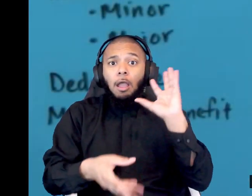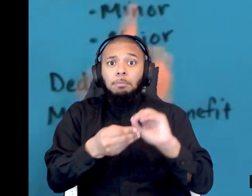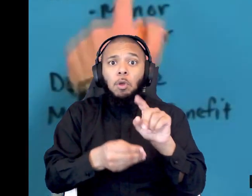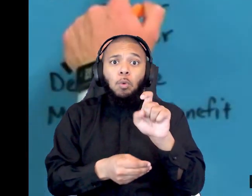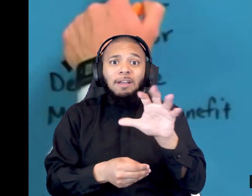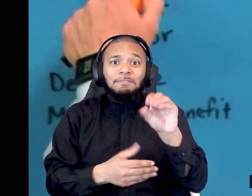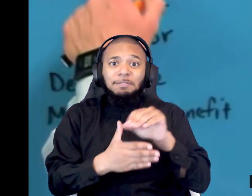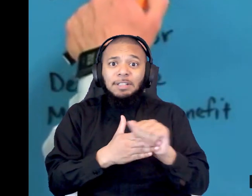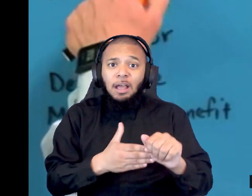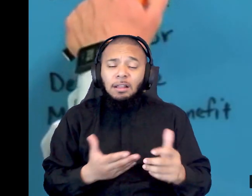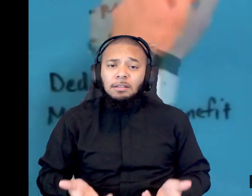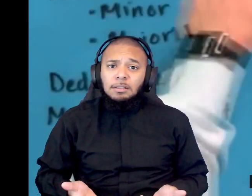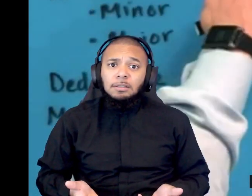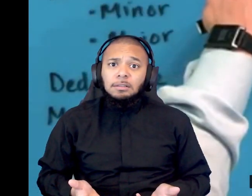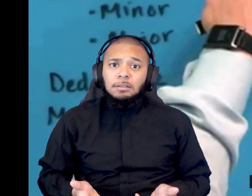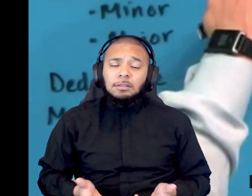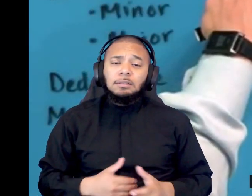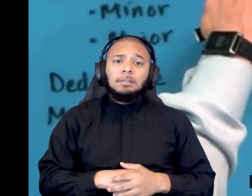insurance,